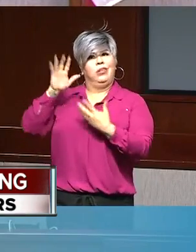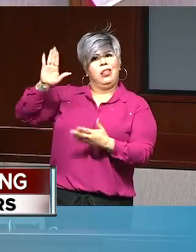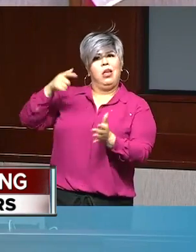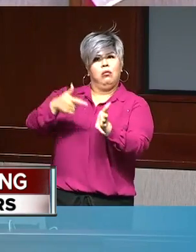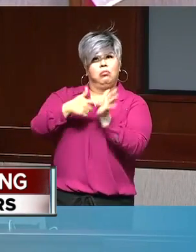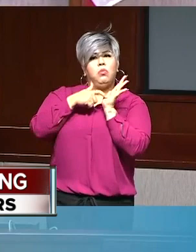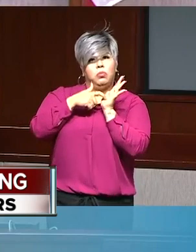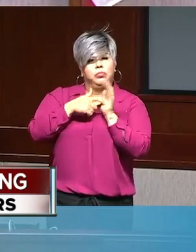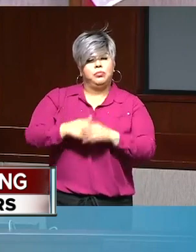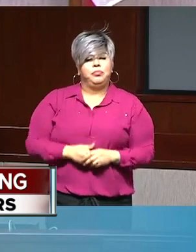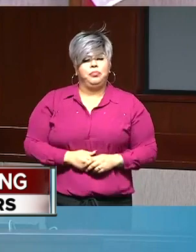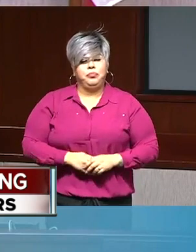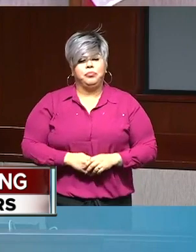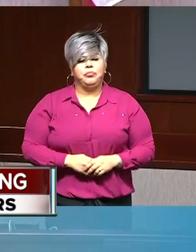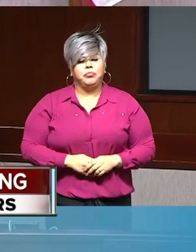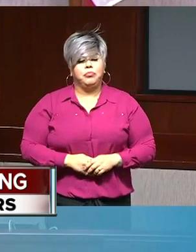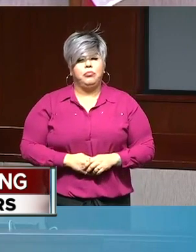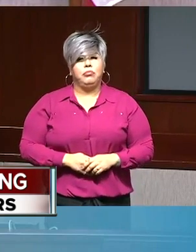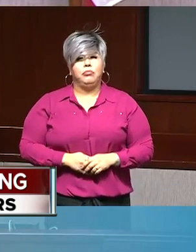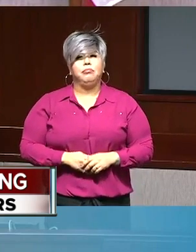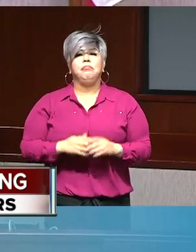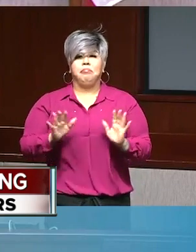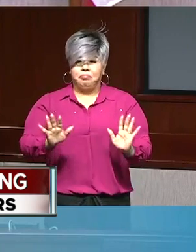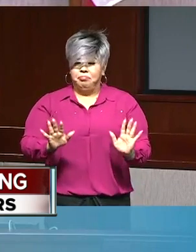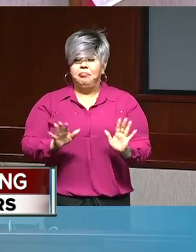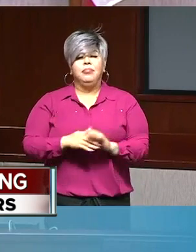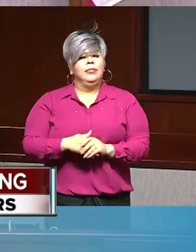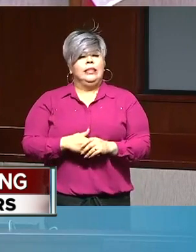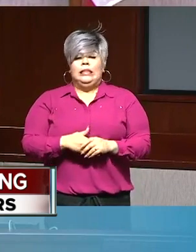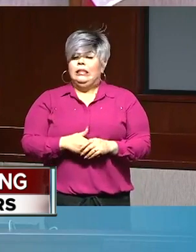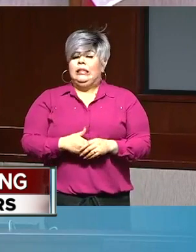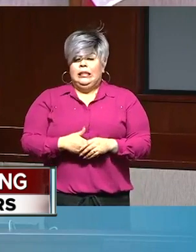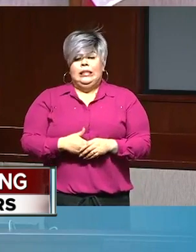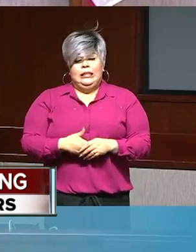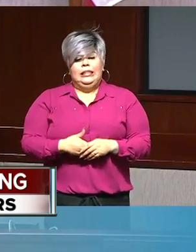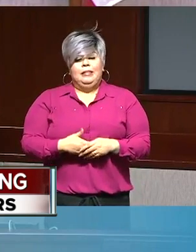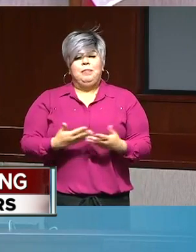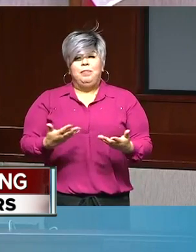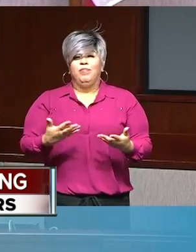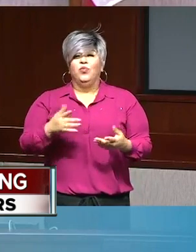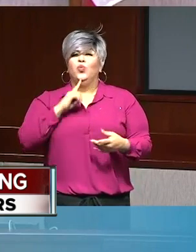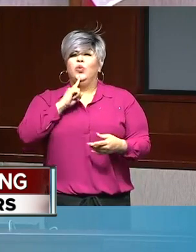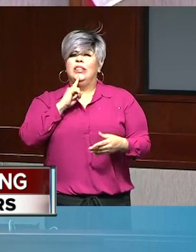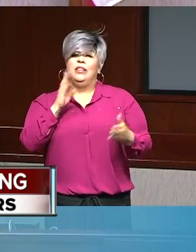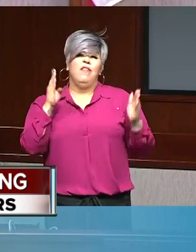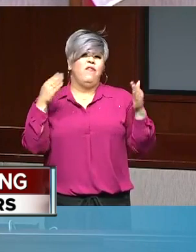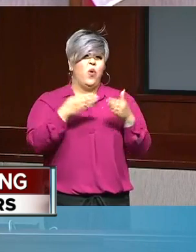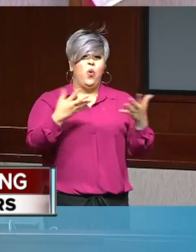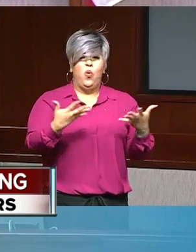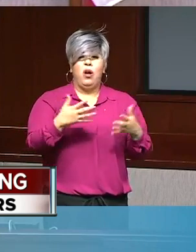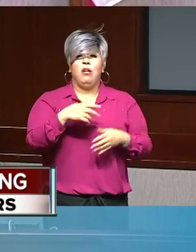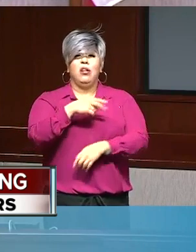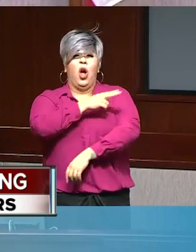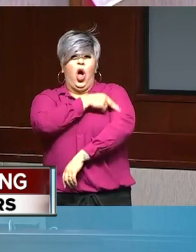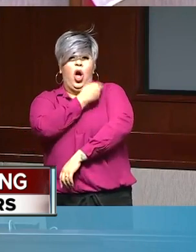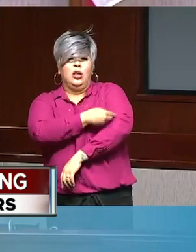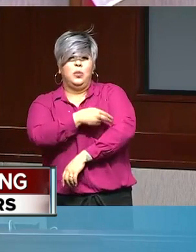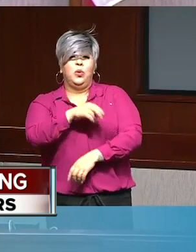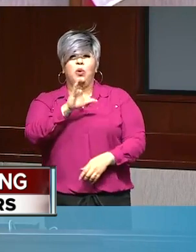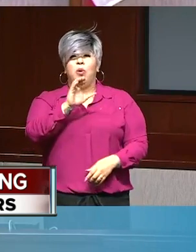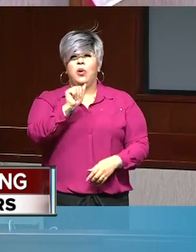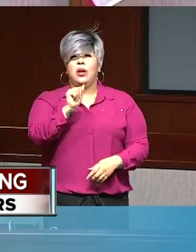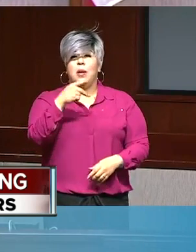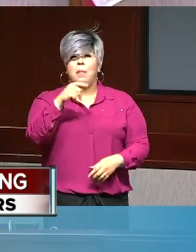has provided. So again, at the end of the day, this is all about hospital capacity. Matt talked about it a little